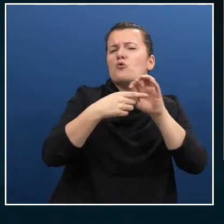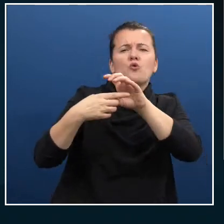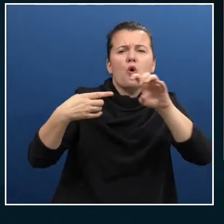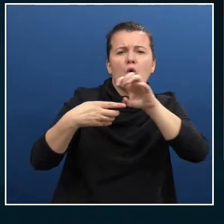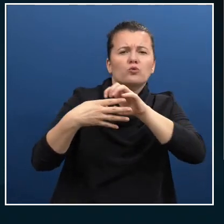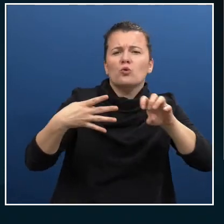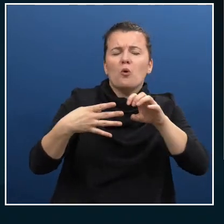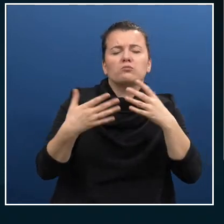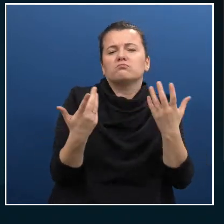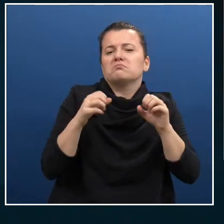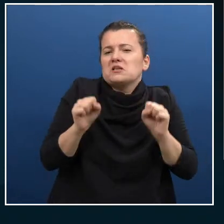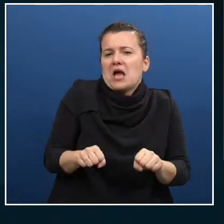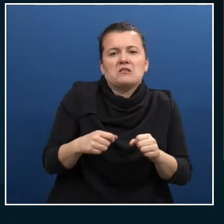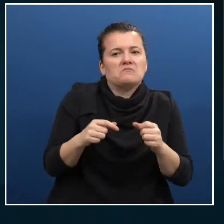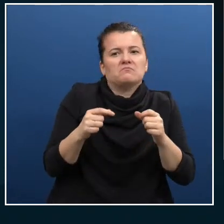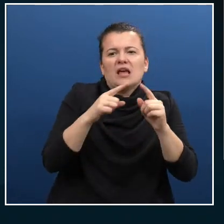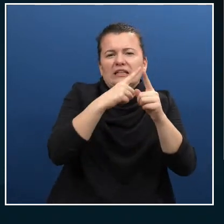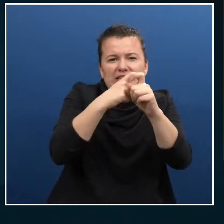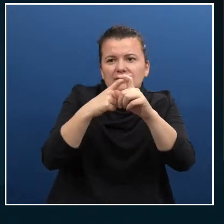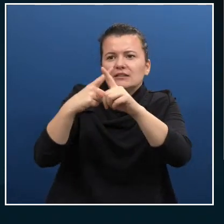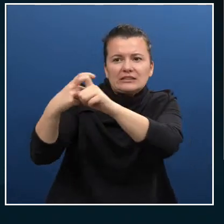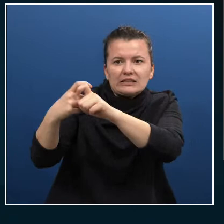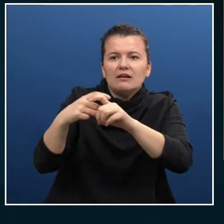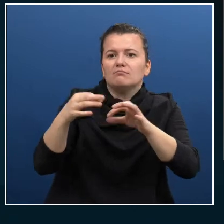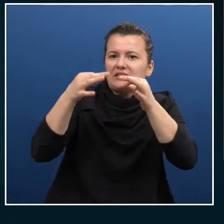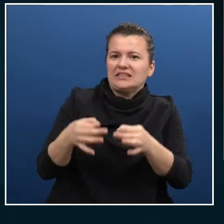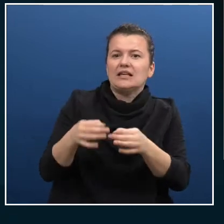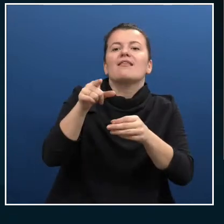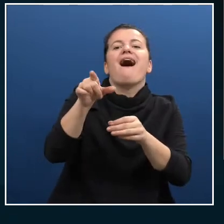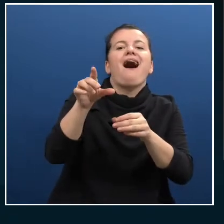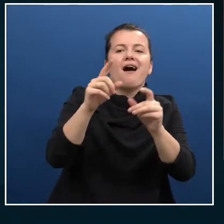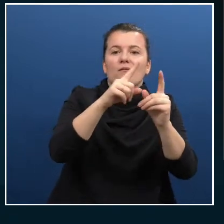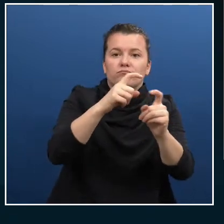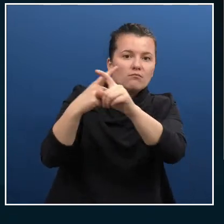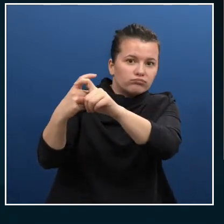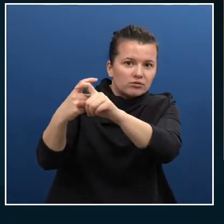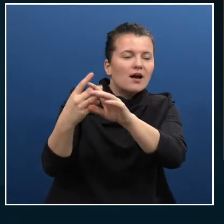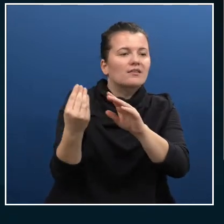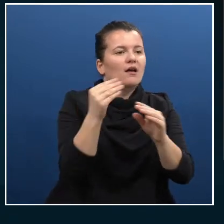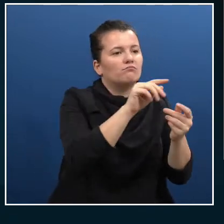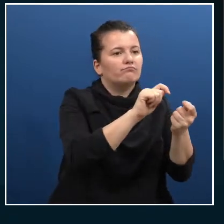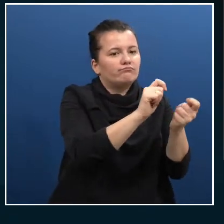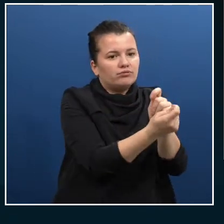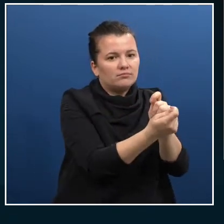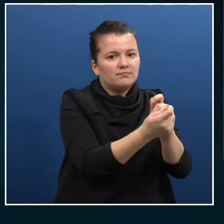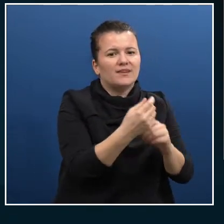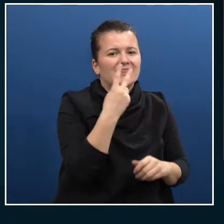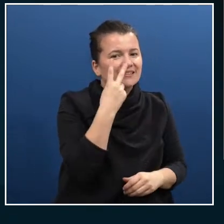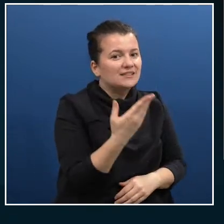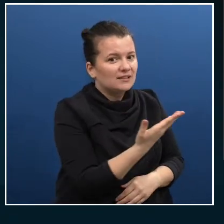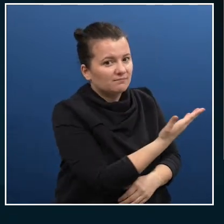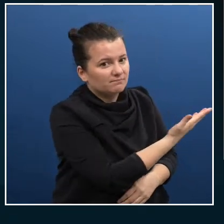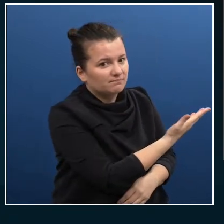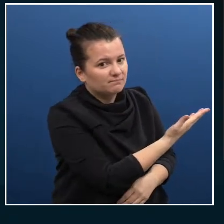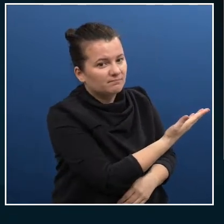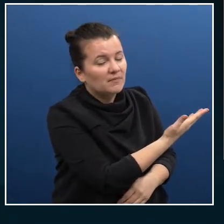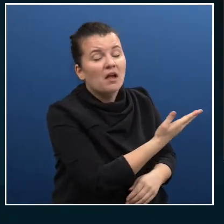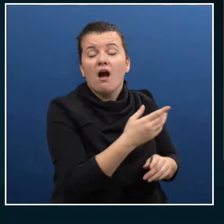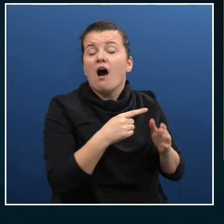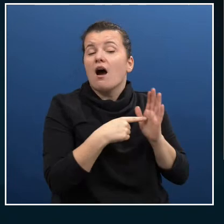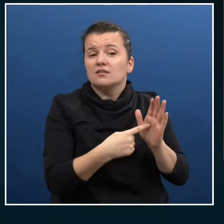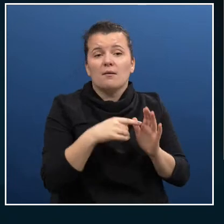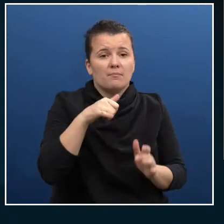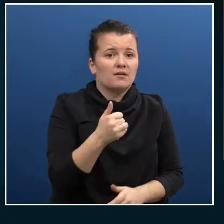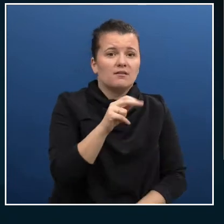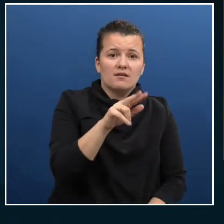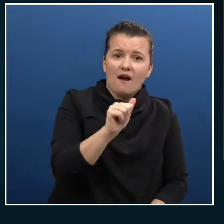this example, in the screen, in the middle screen, you for JavaScript.